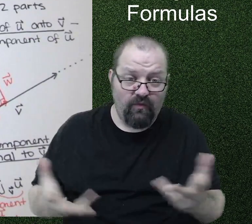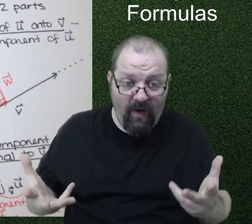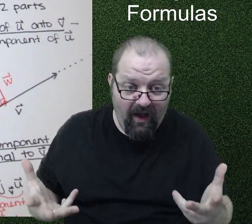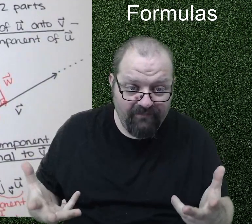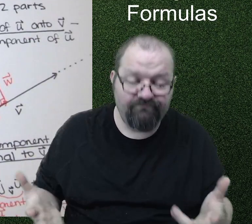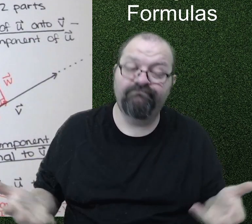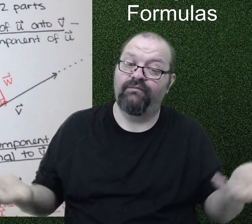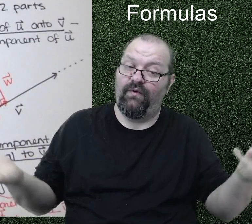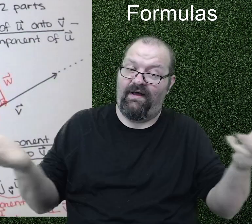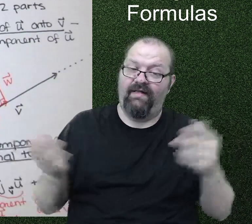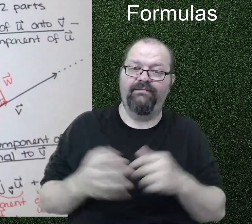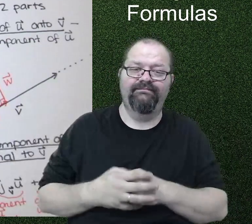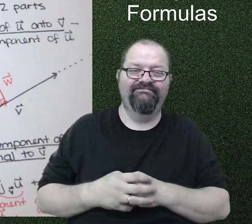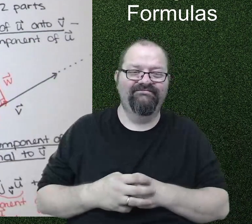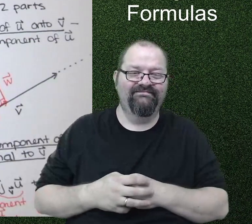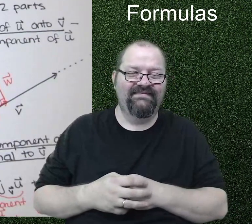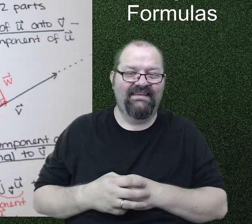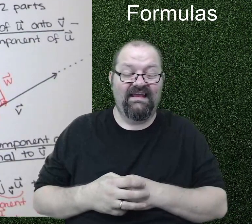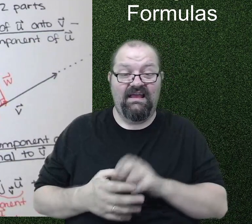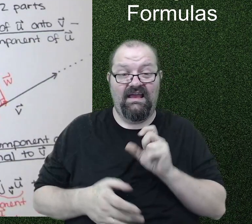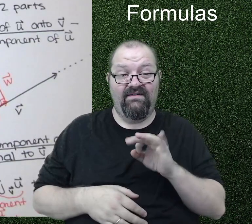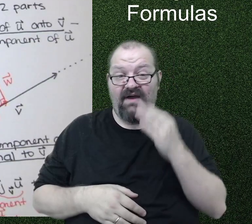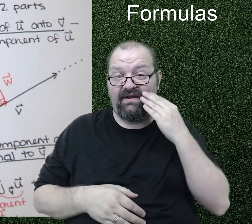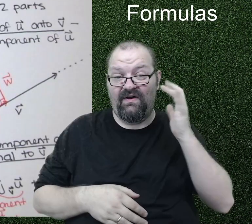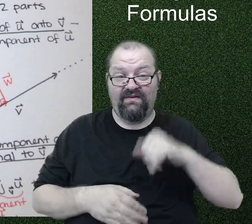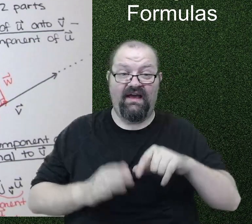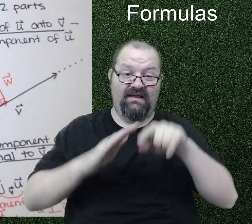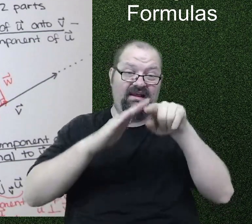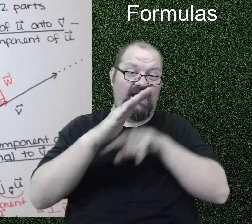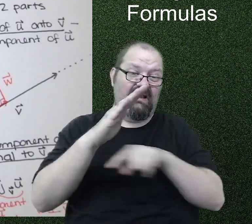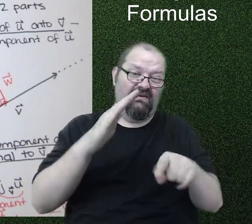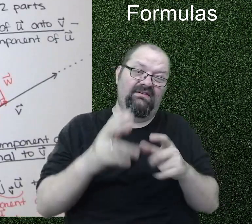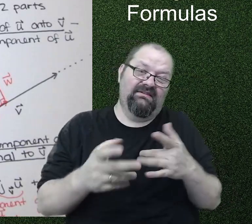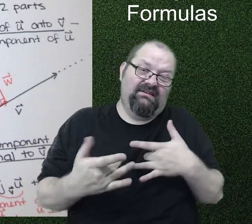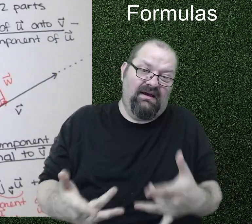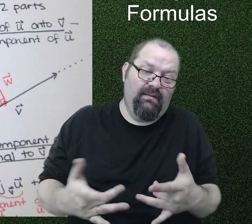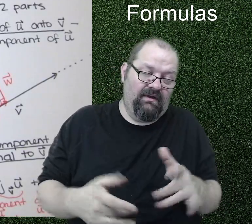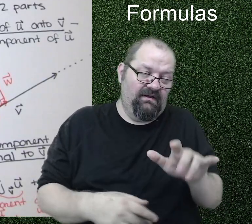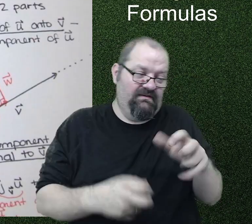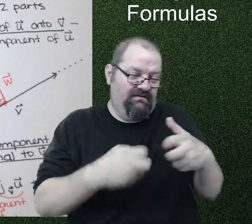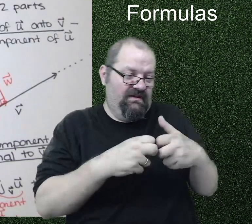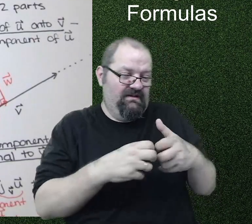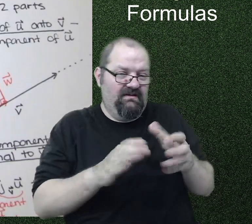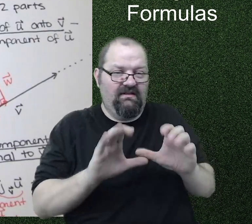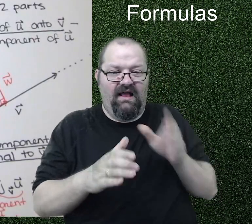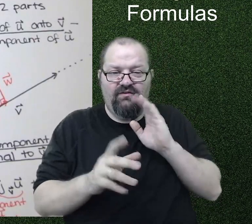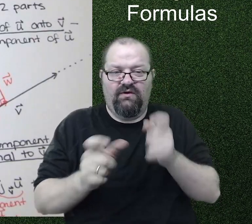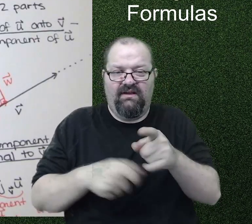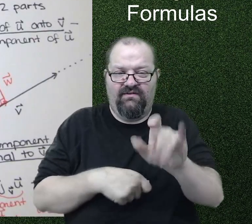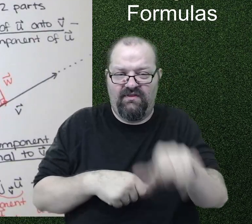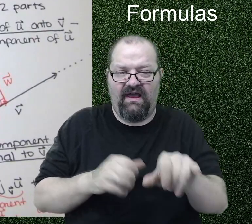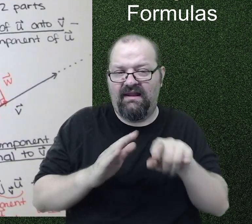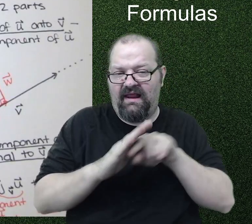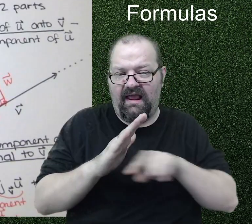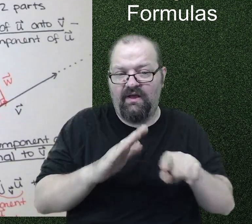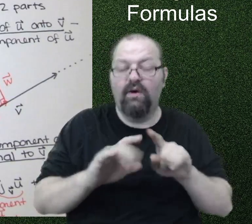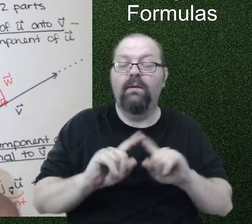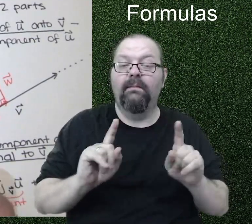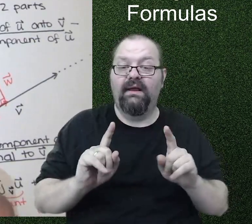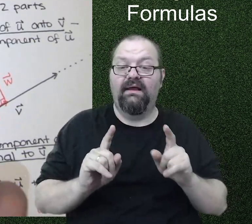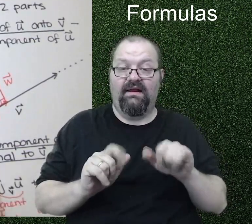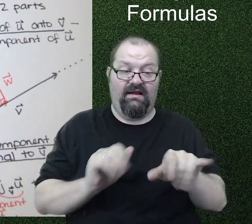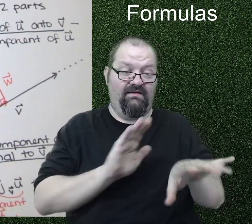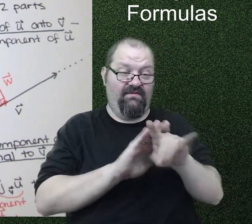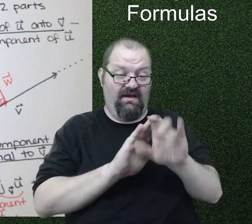Well, if I know this angle, and most of the time in physics class they give us that angle, I can find this angle and I can also find that